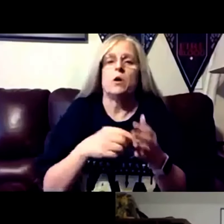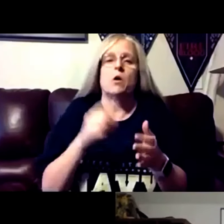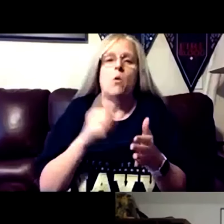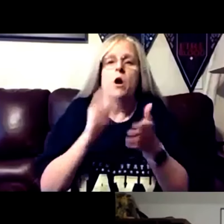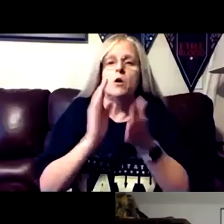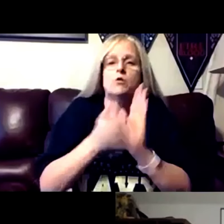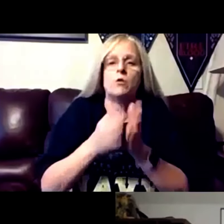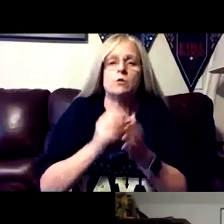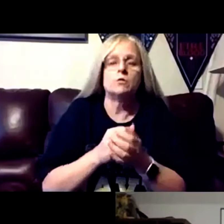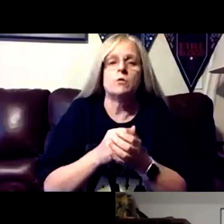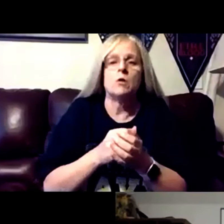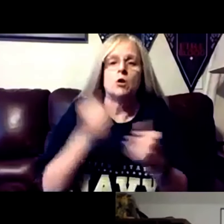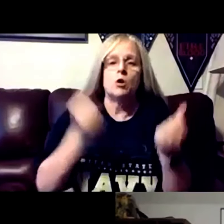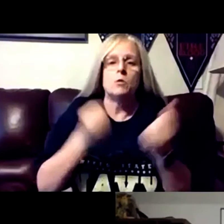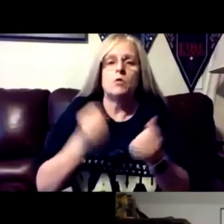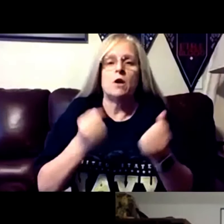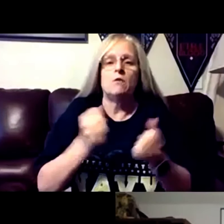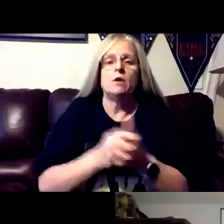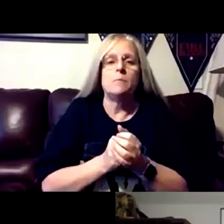is going to be driving.